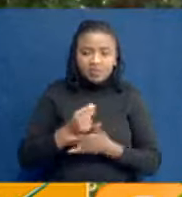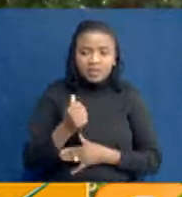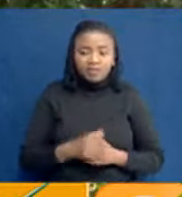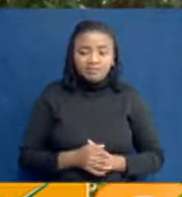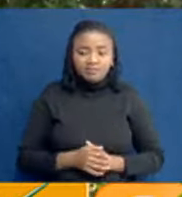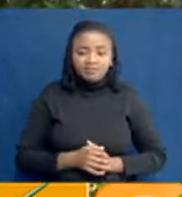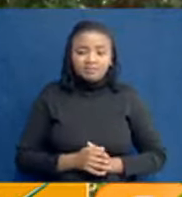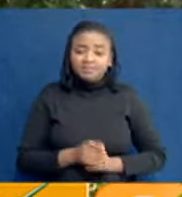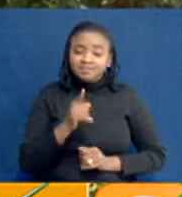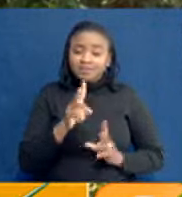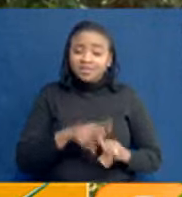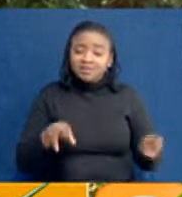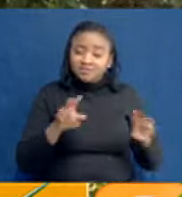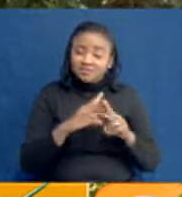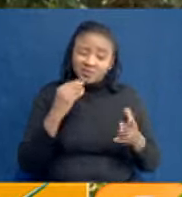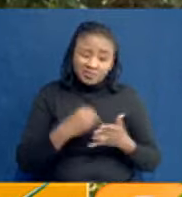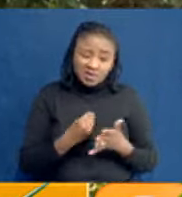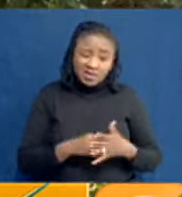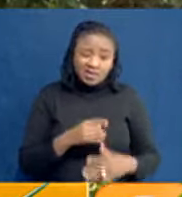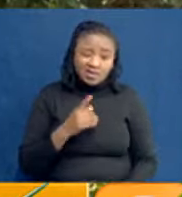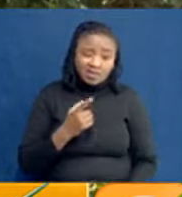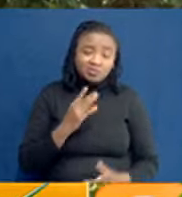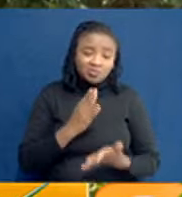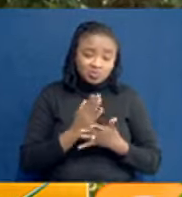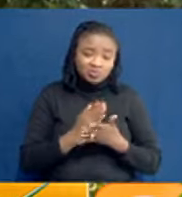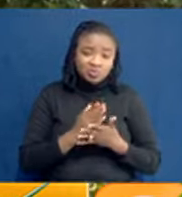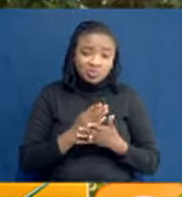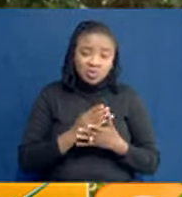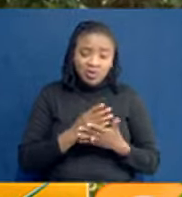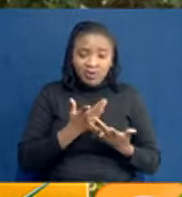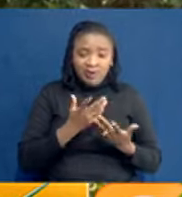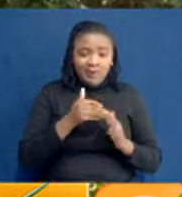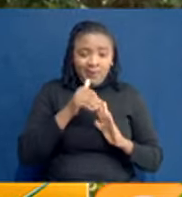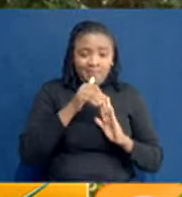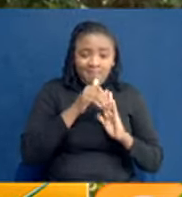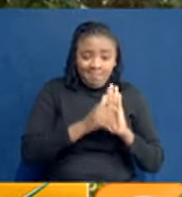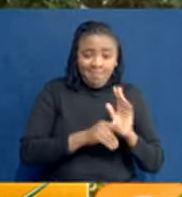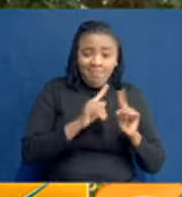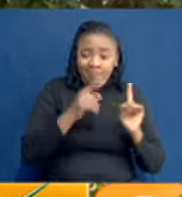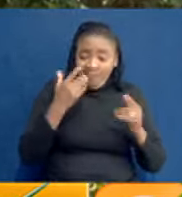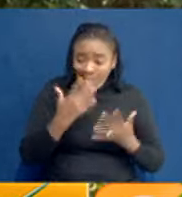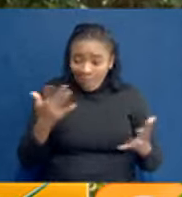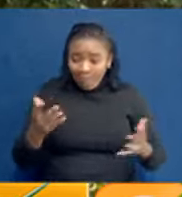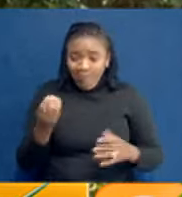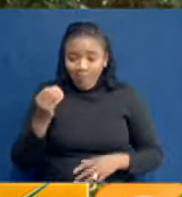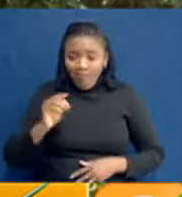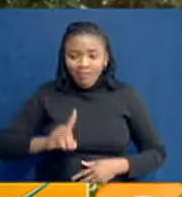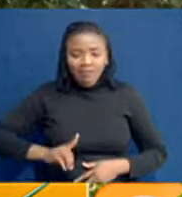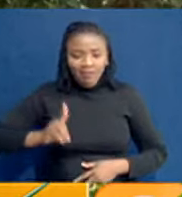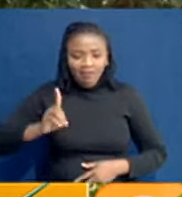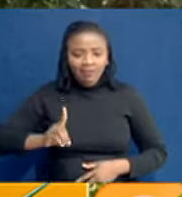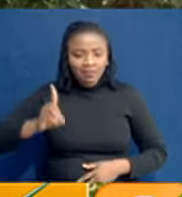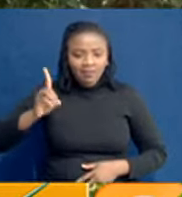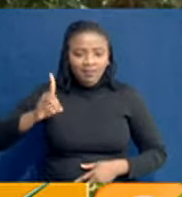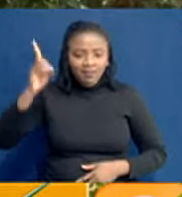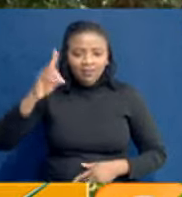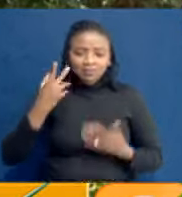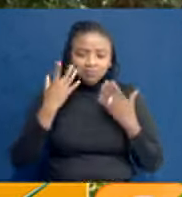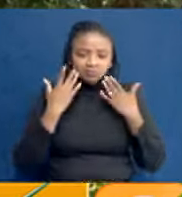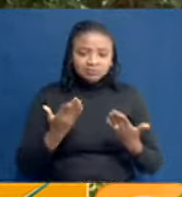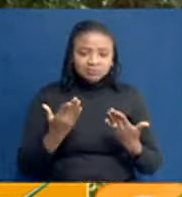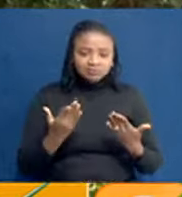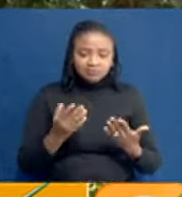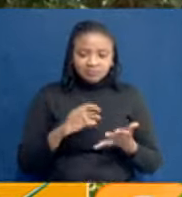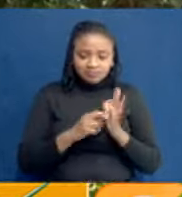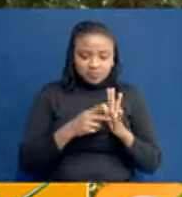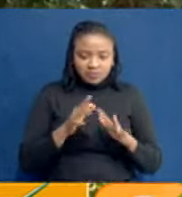inflation rate, however, has been going down, yet the prices of commodities have been increasing. So the consumer